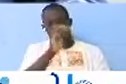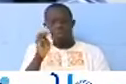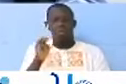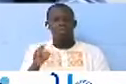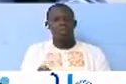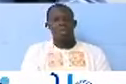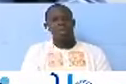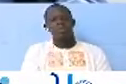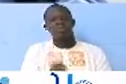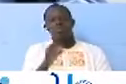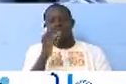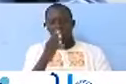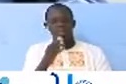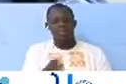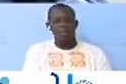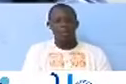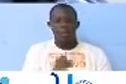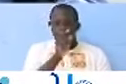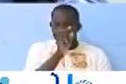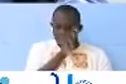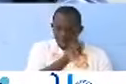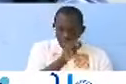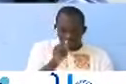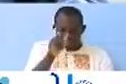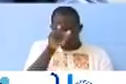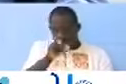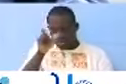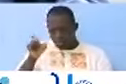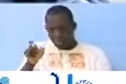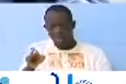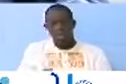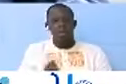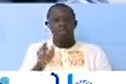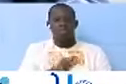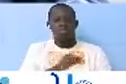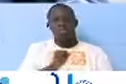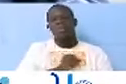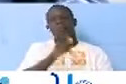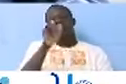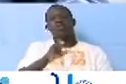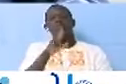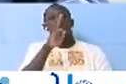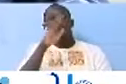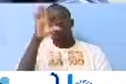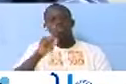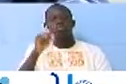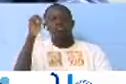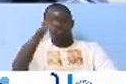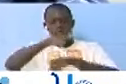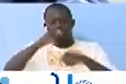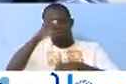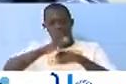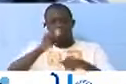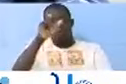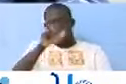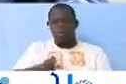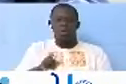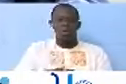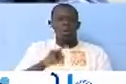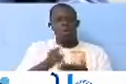Kavoko Karim Molibalaldi. That such and such person is a torturer. Karim